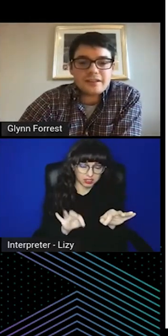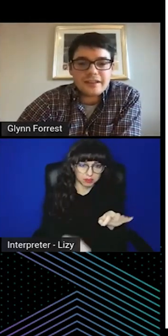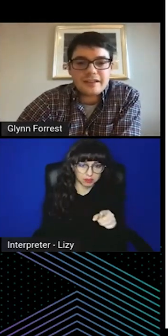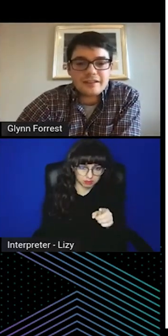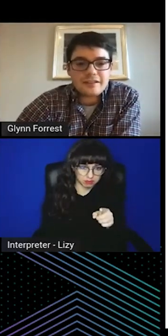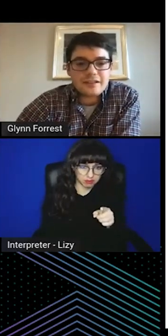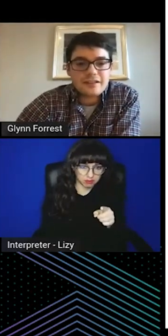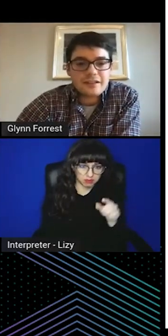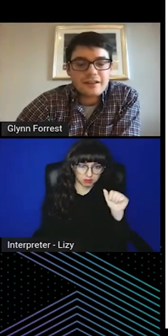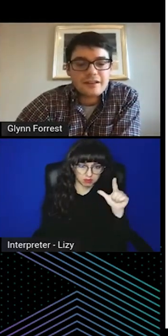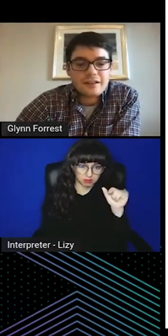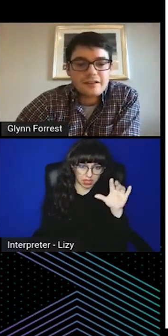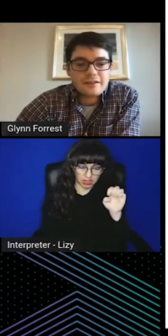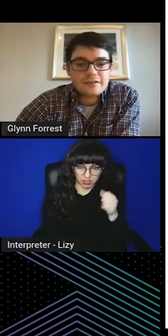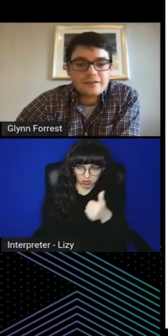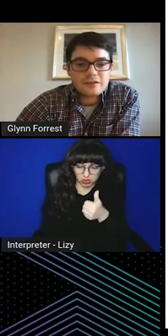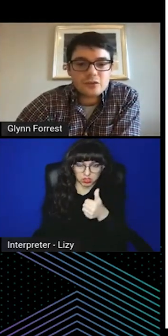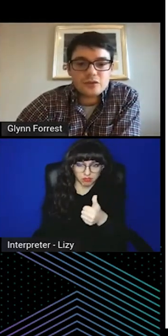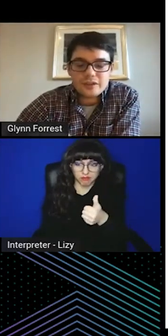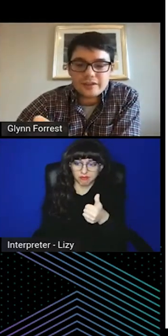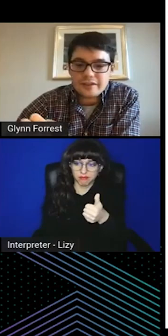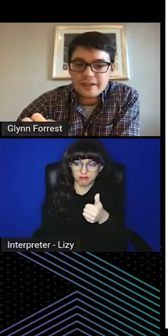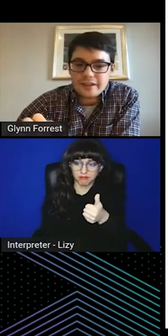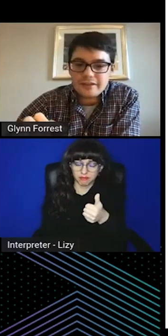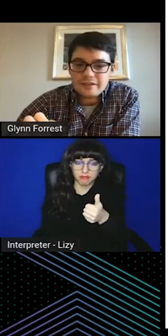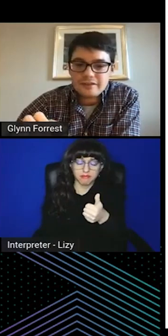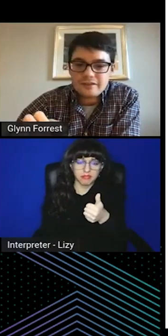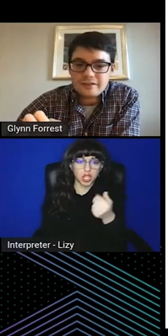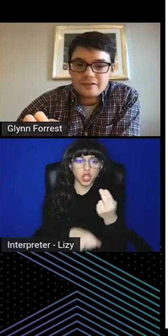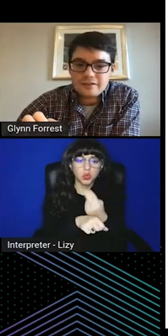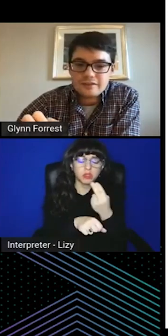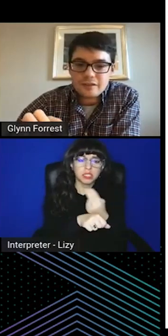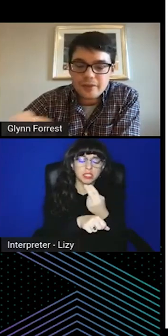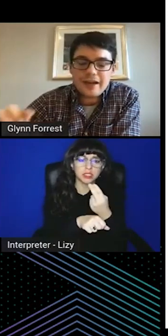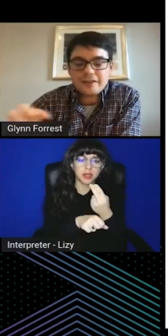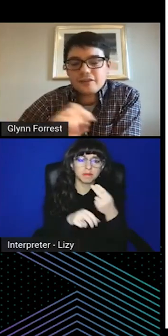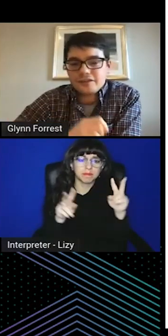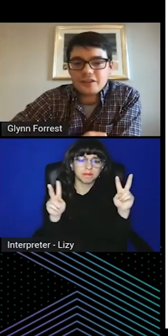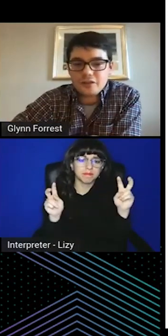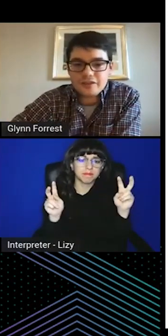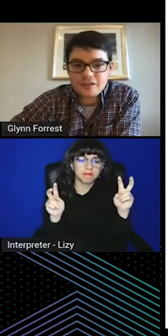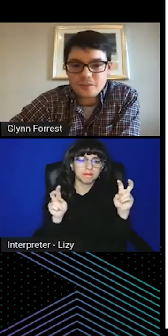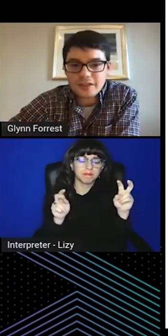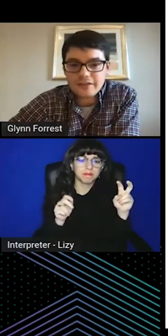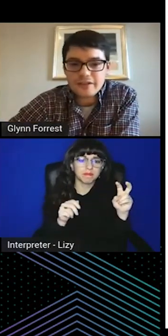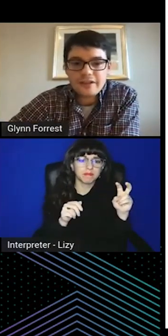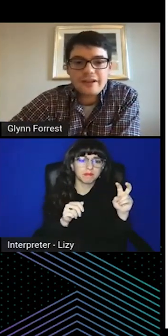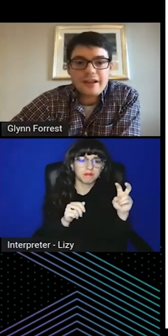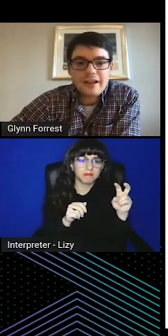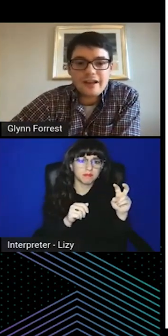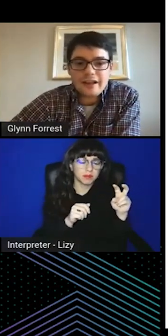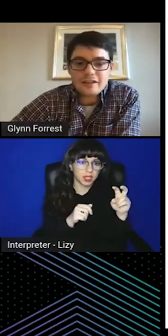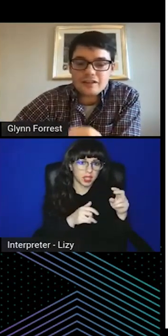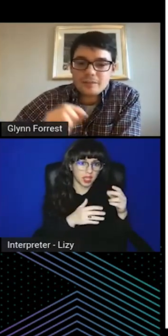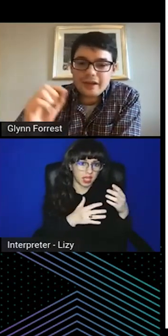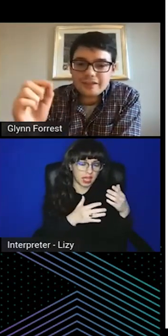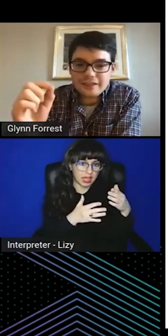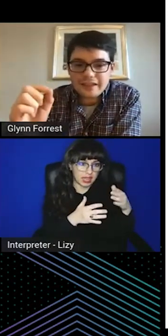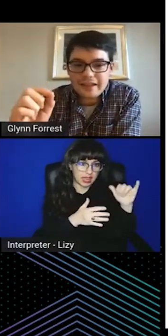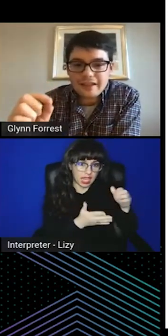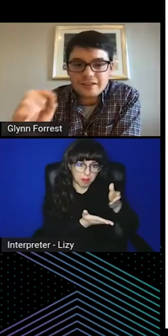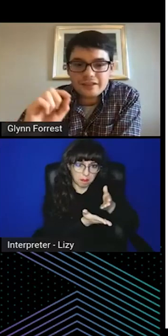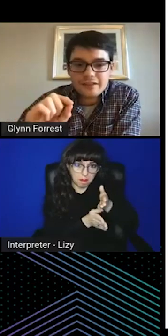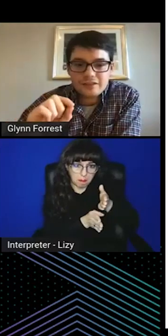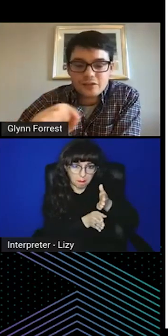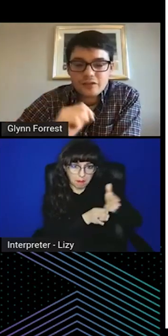Alice is using the path to the secret that she's been given, and she's passing